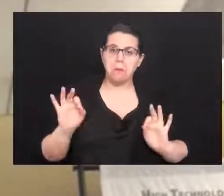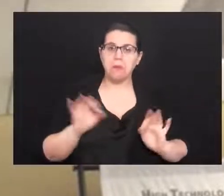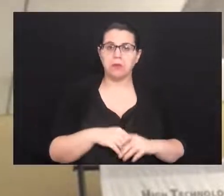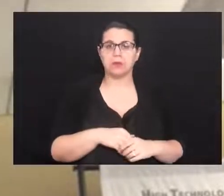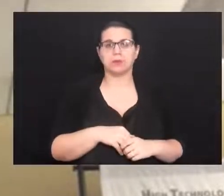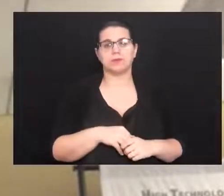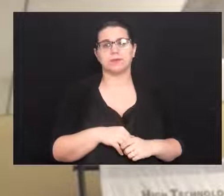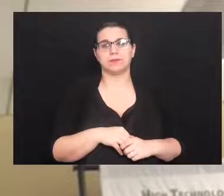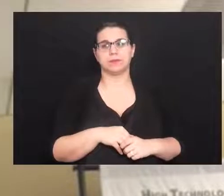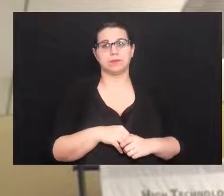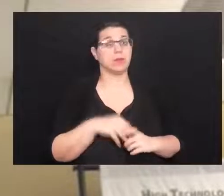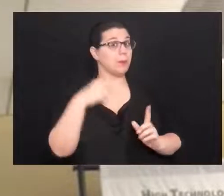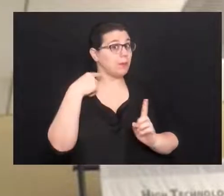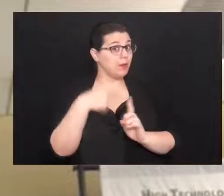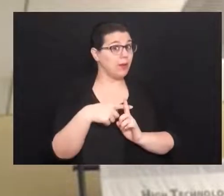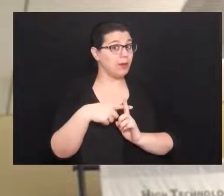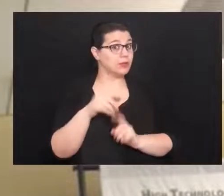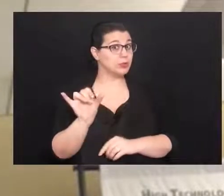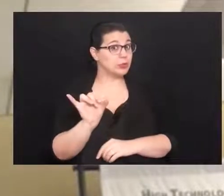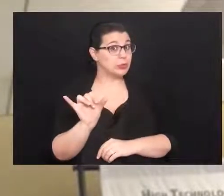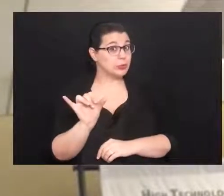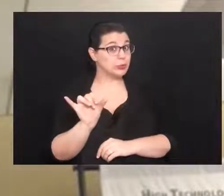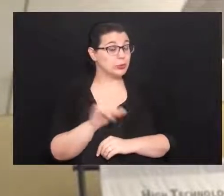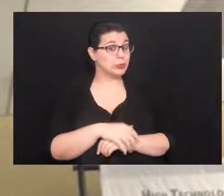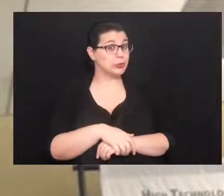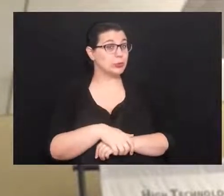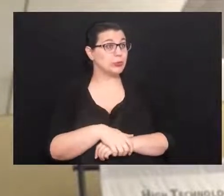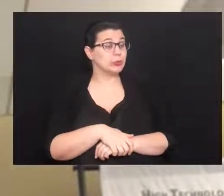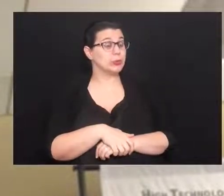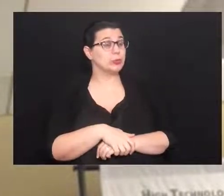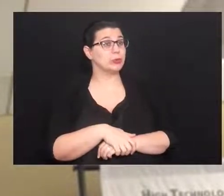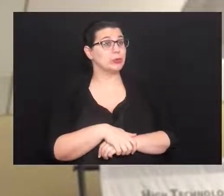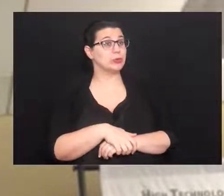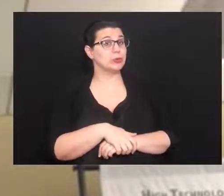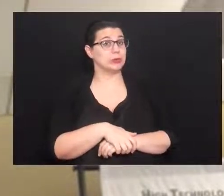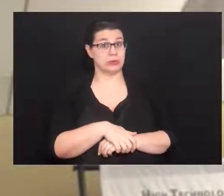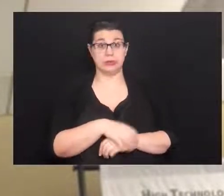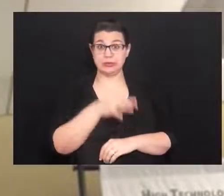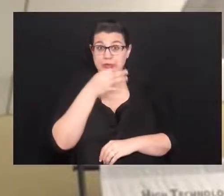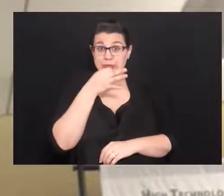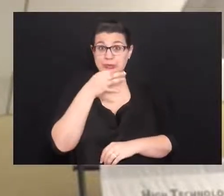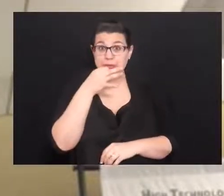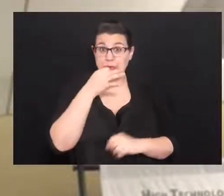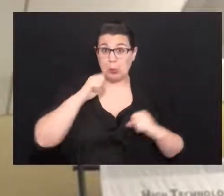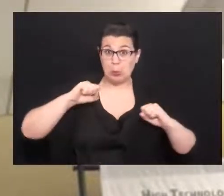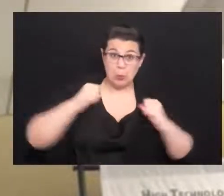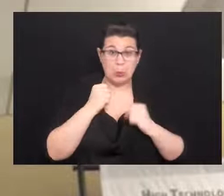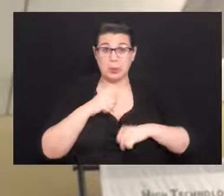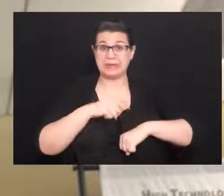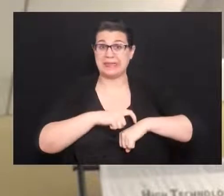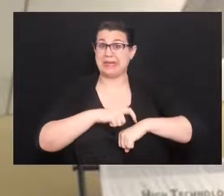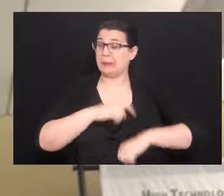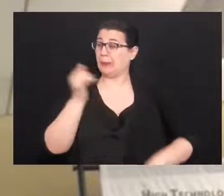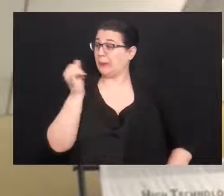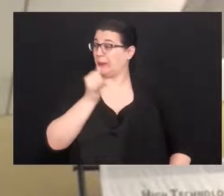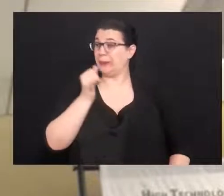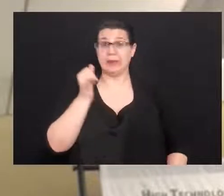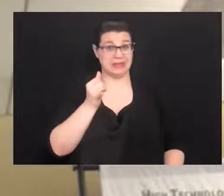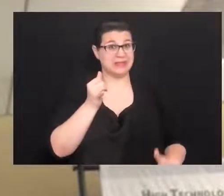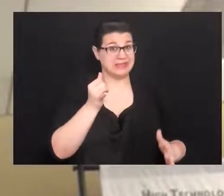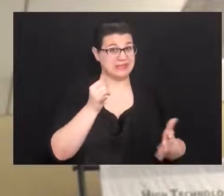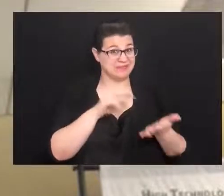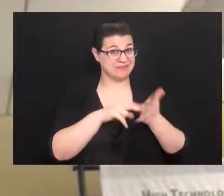as we've pointed out, with winter coming, we can potentially see another